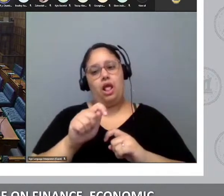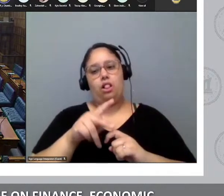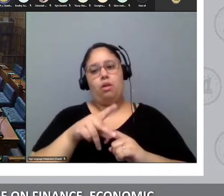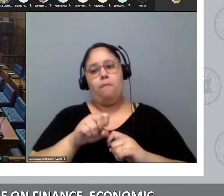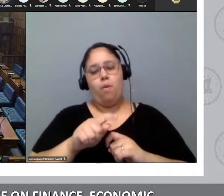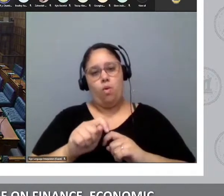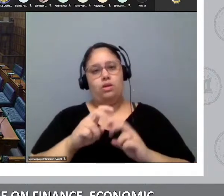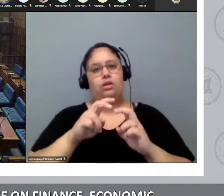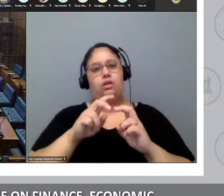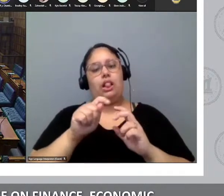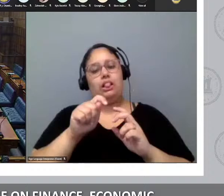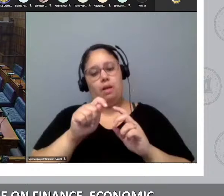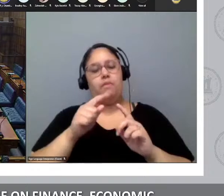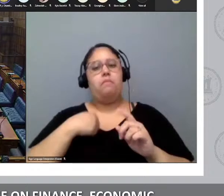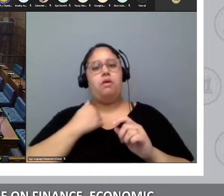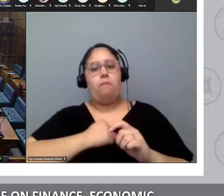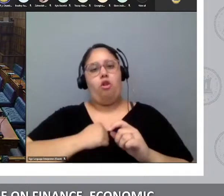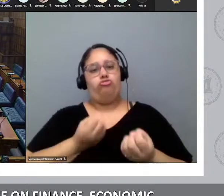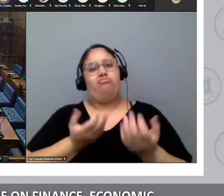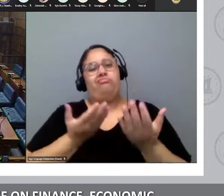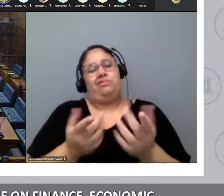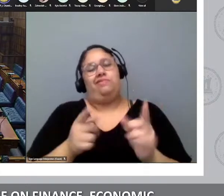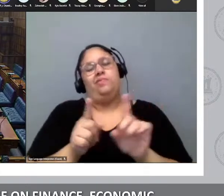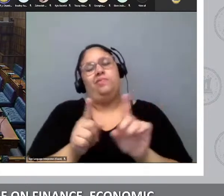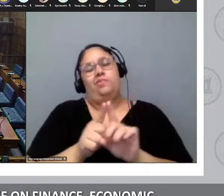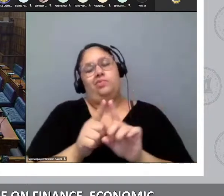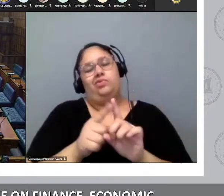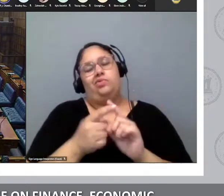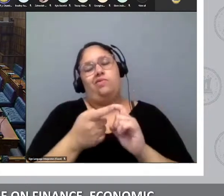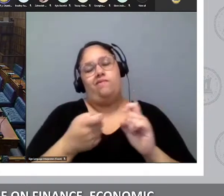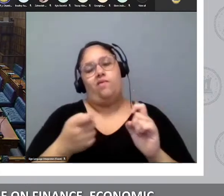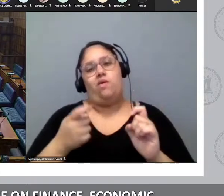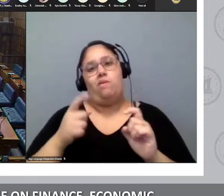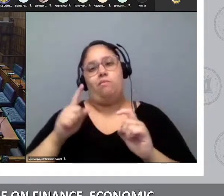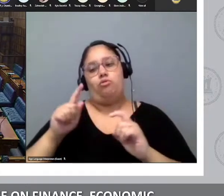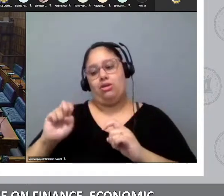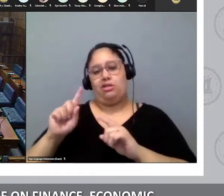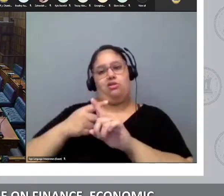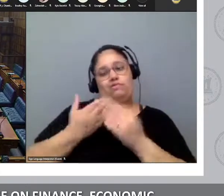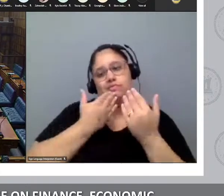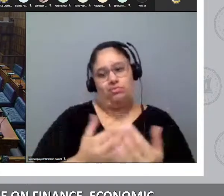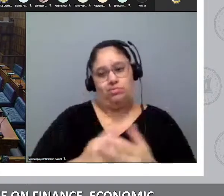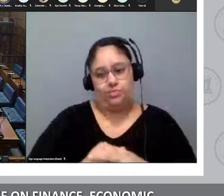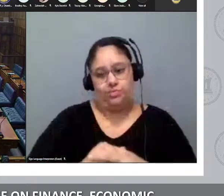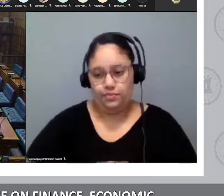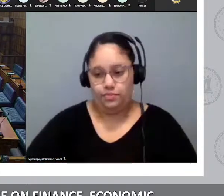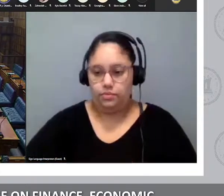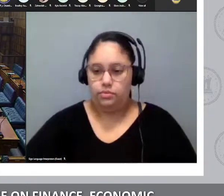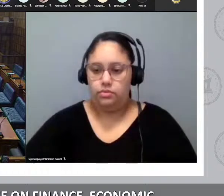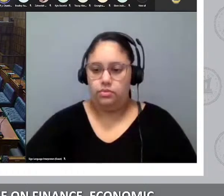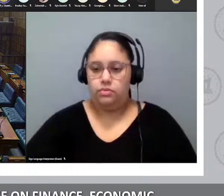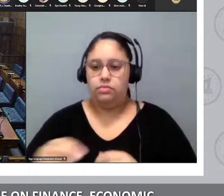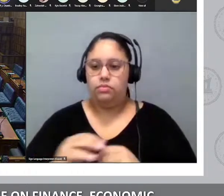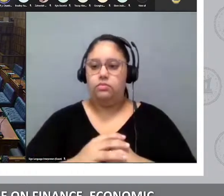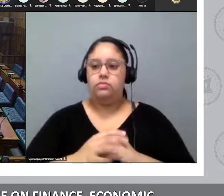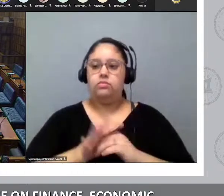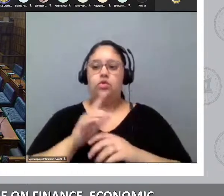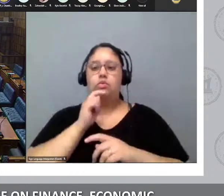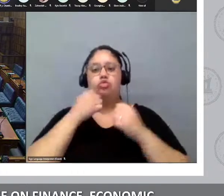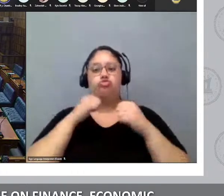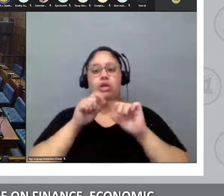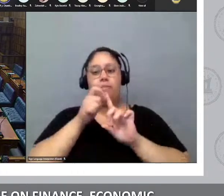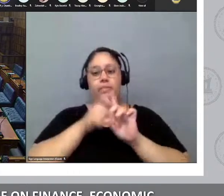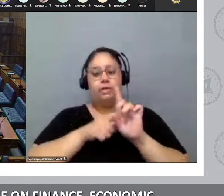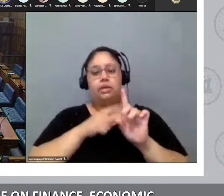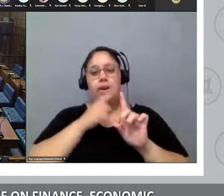veral has extended the apology as well for transet executives thank you good morning chair person my name